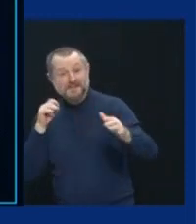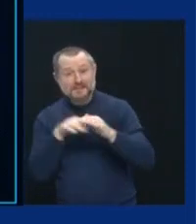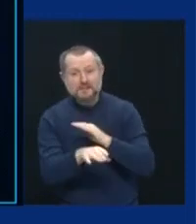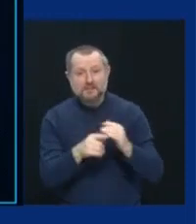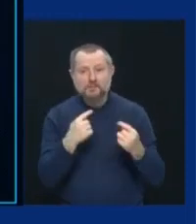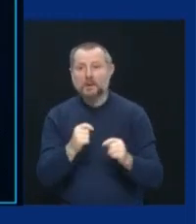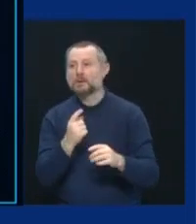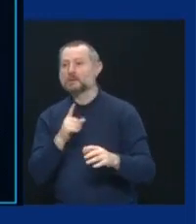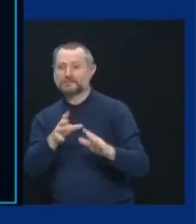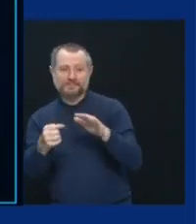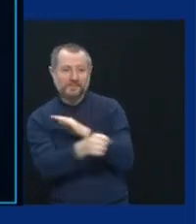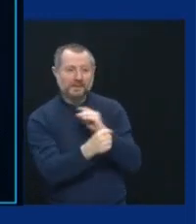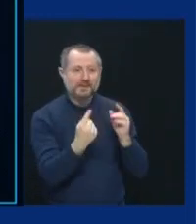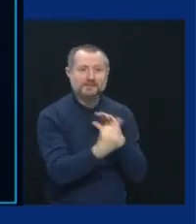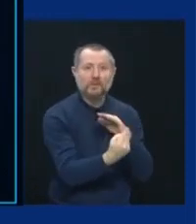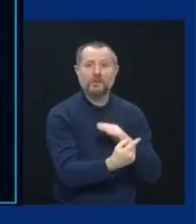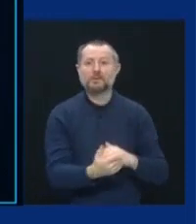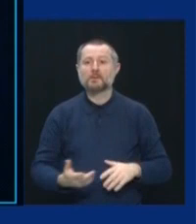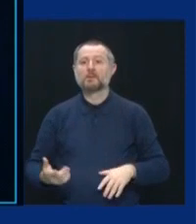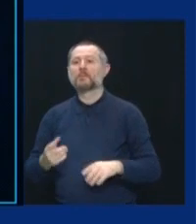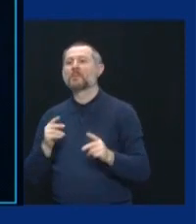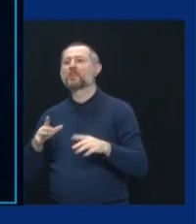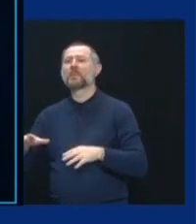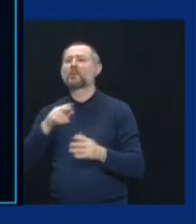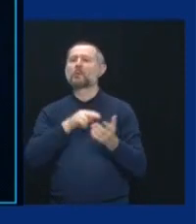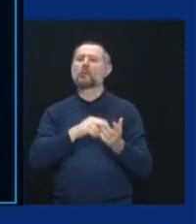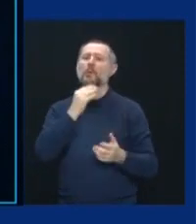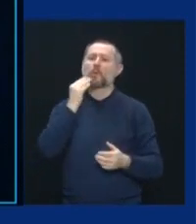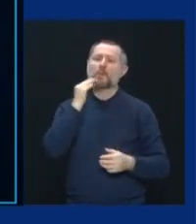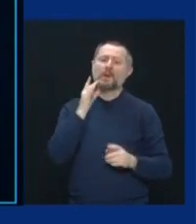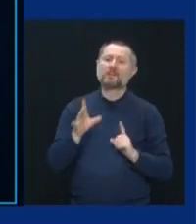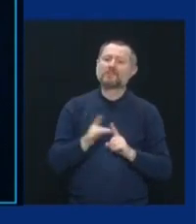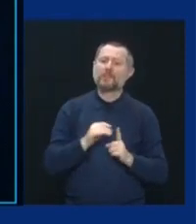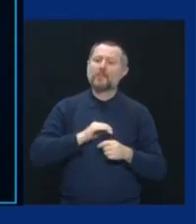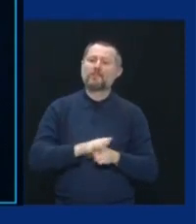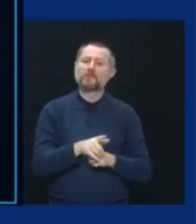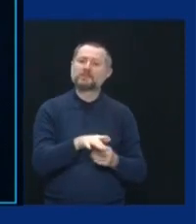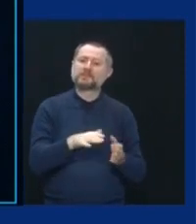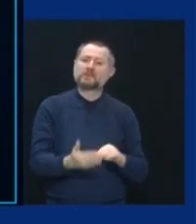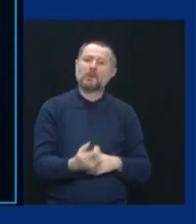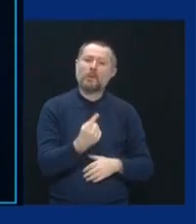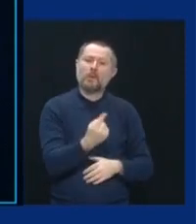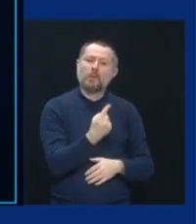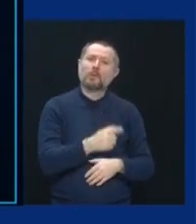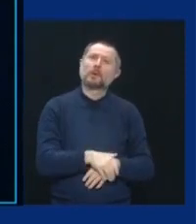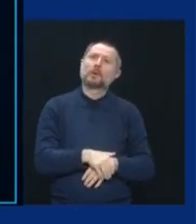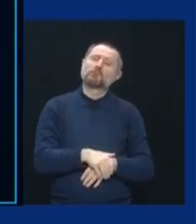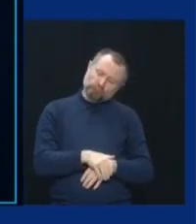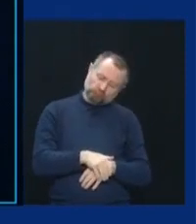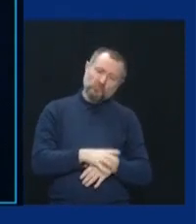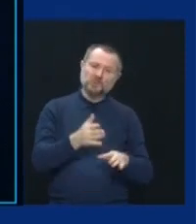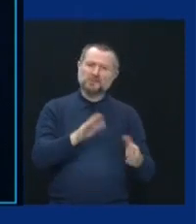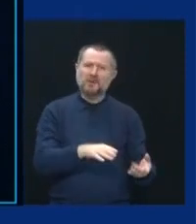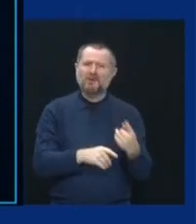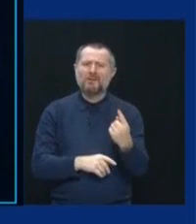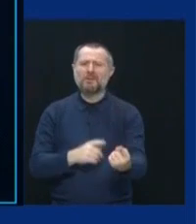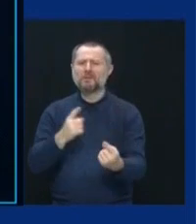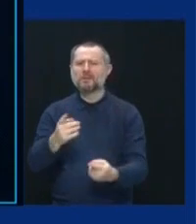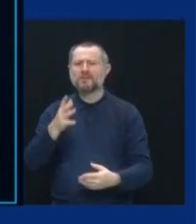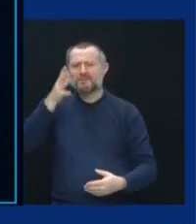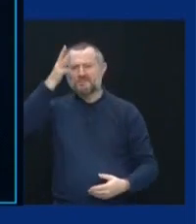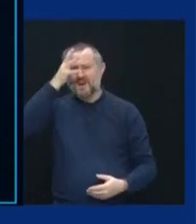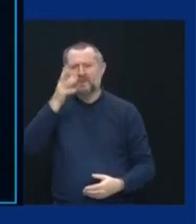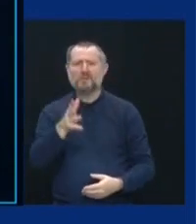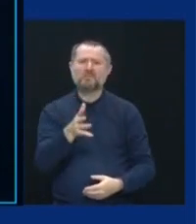Loved ones died alone. Loved ones died alone. Fathers, mothers,